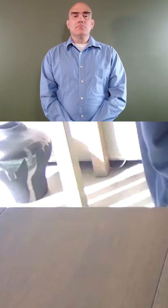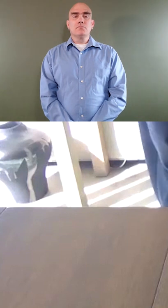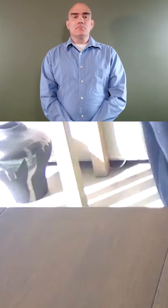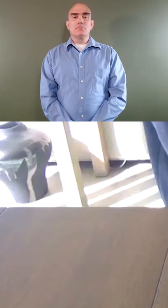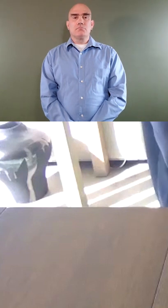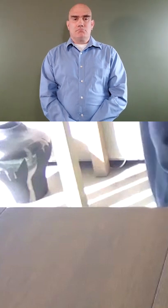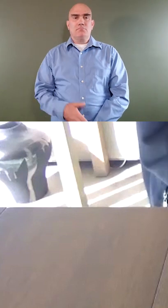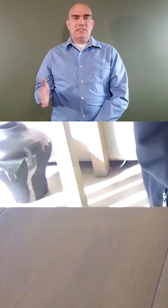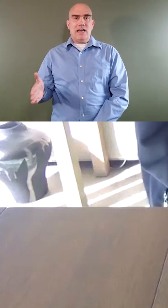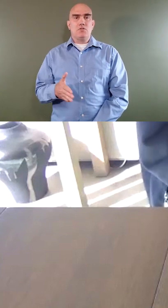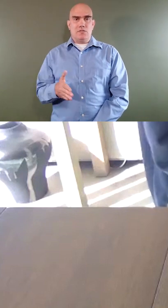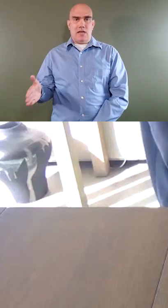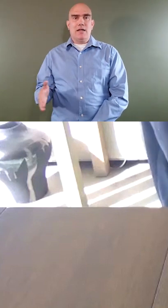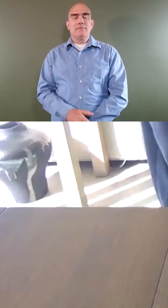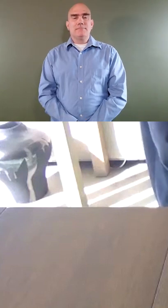And side to side.